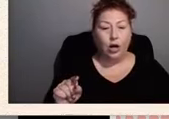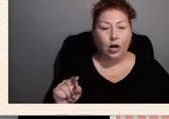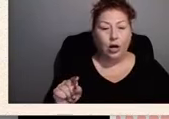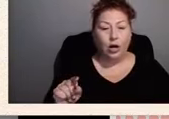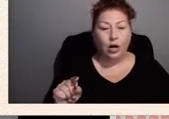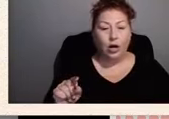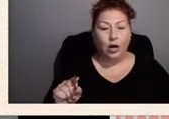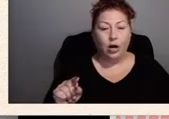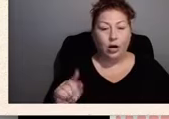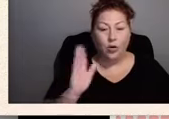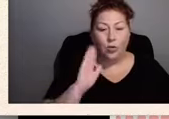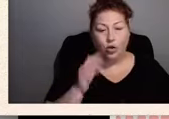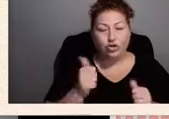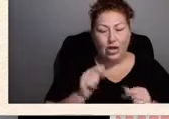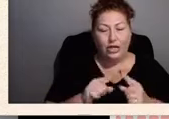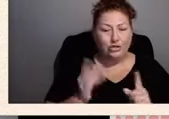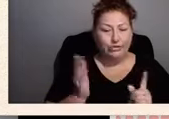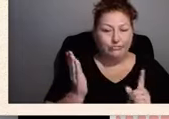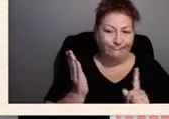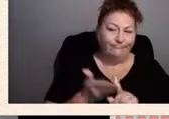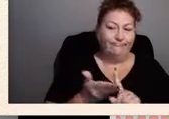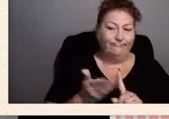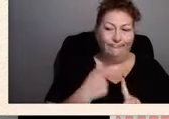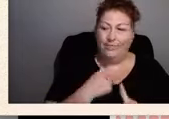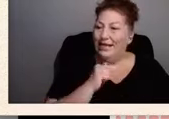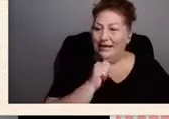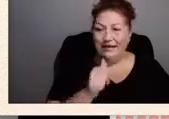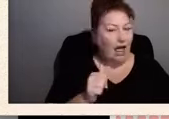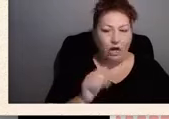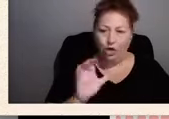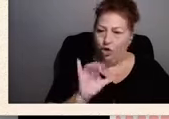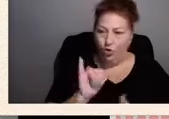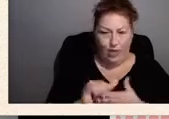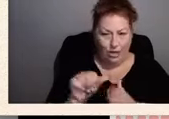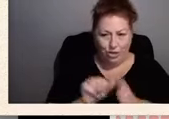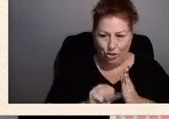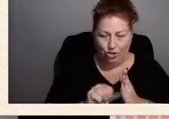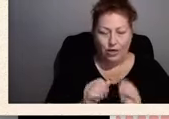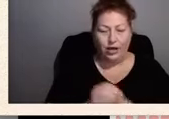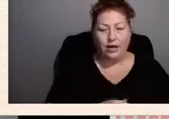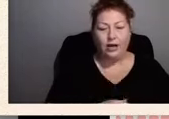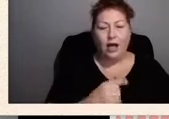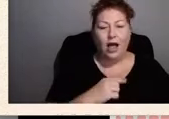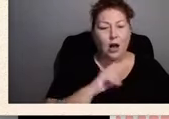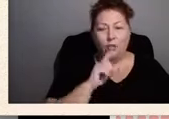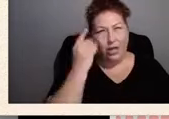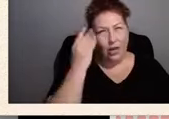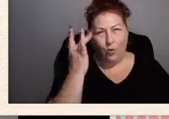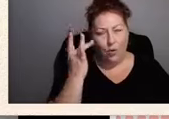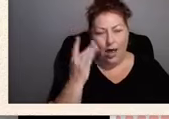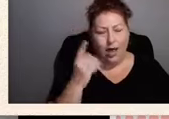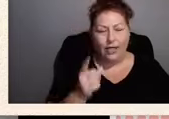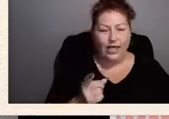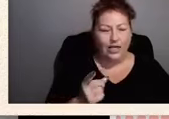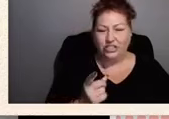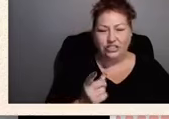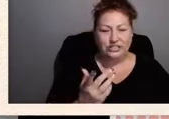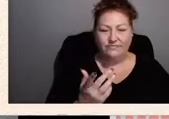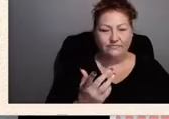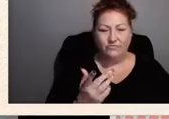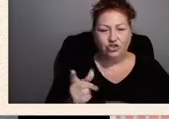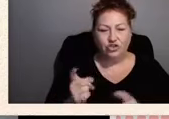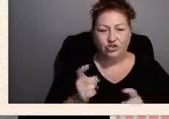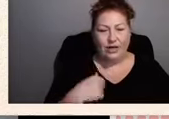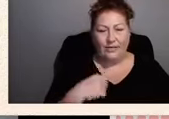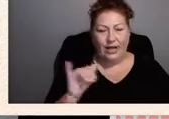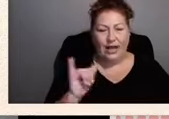try to persuade me not to get it done. I don't really know why. They just treated me like they knew